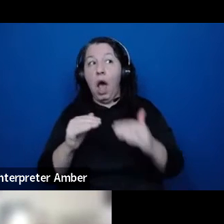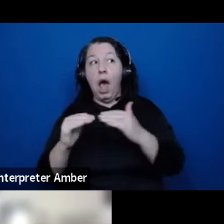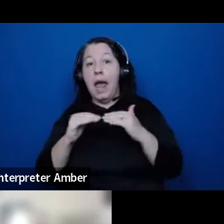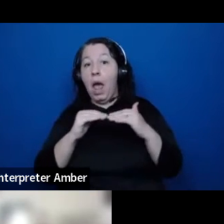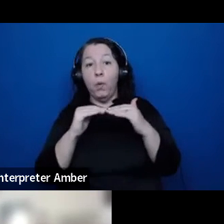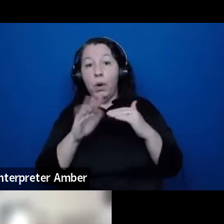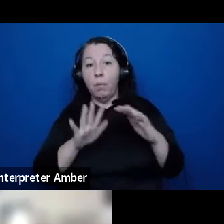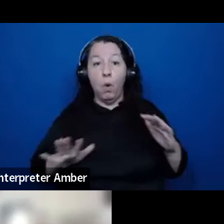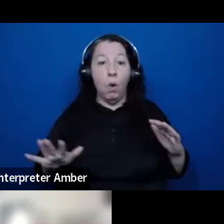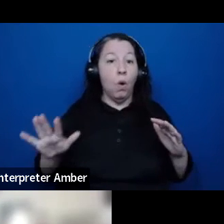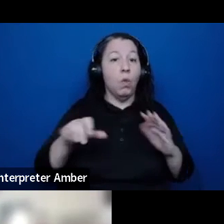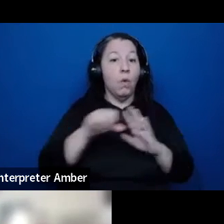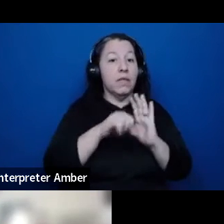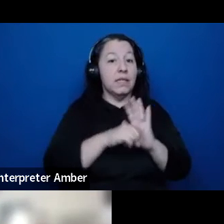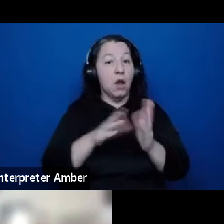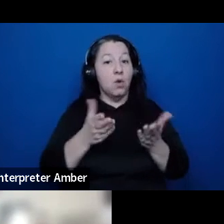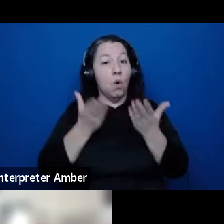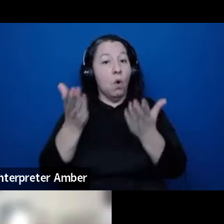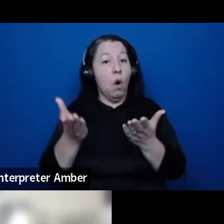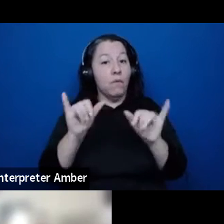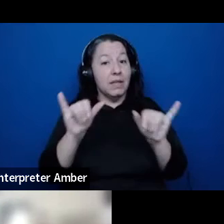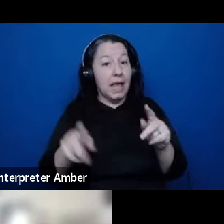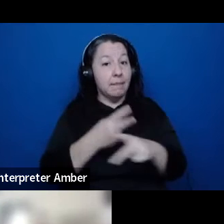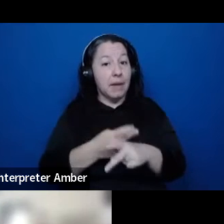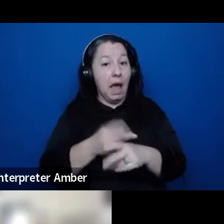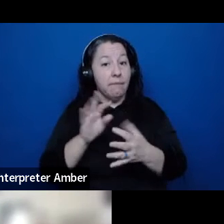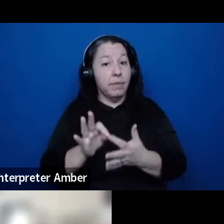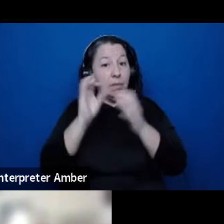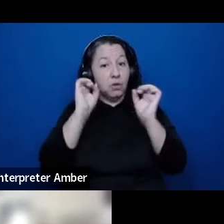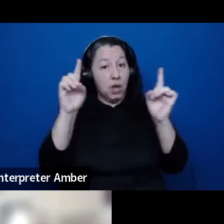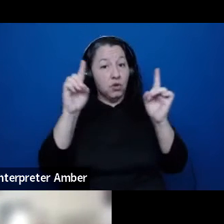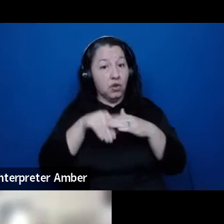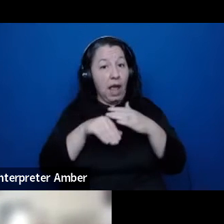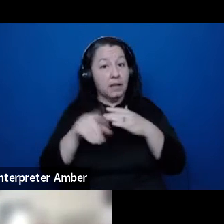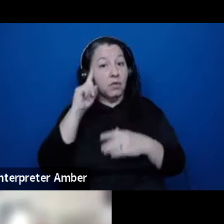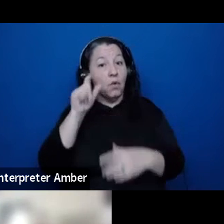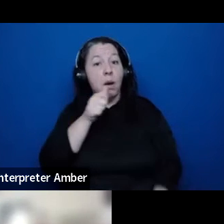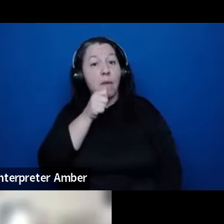throughout the state offering the same type of special education access to private school